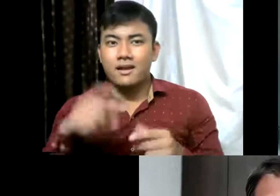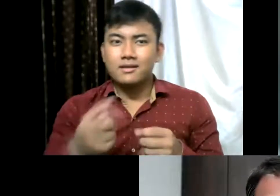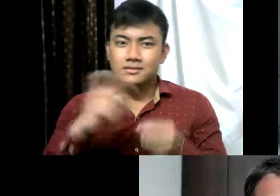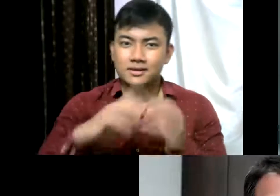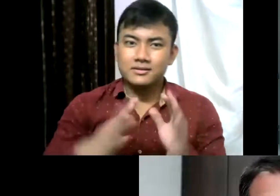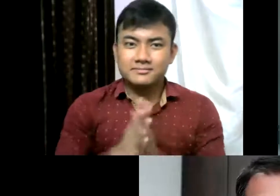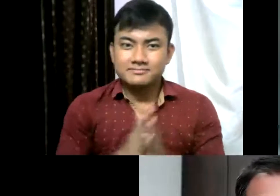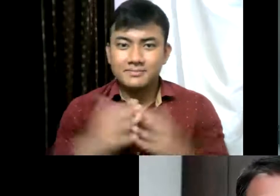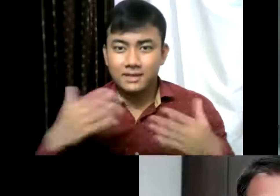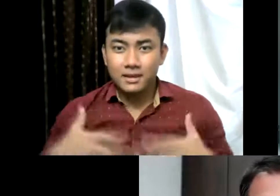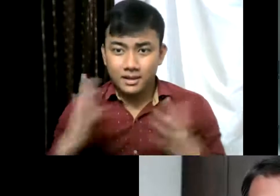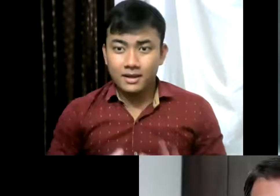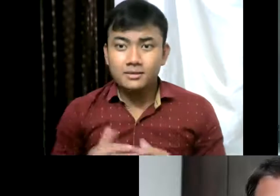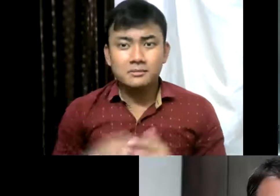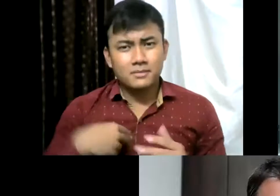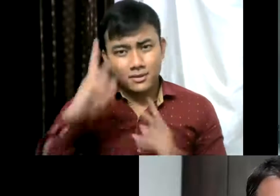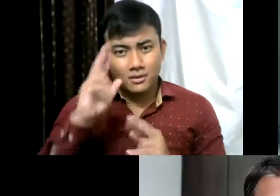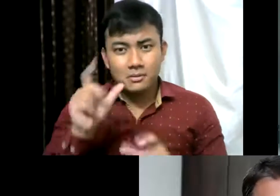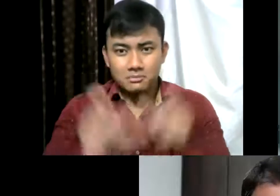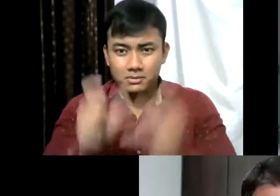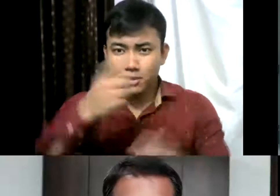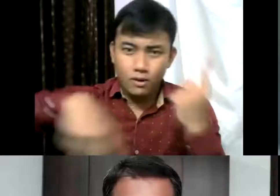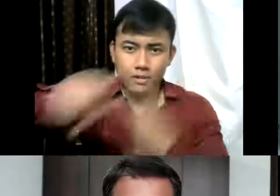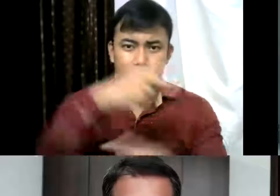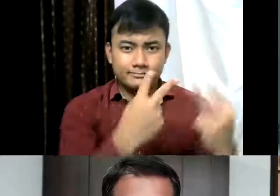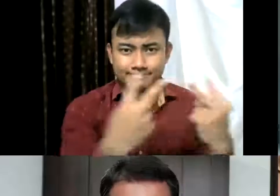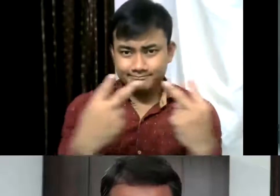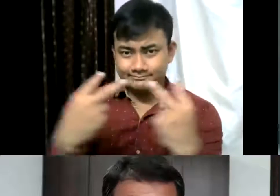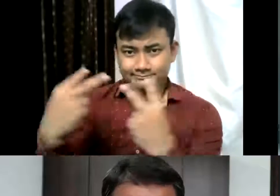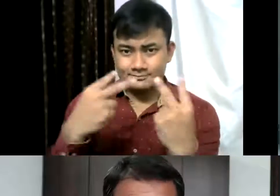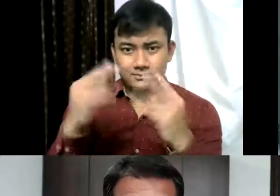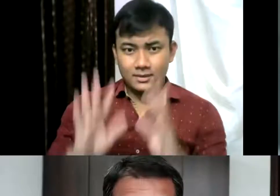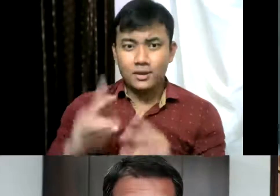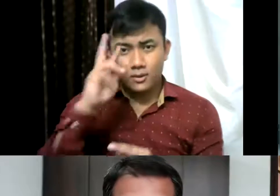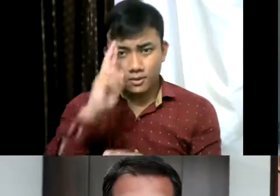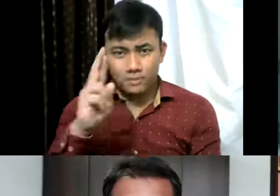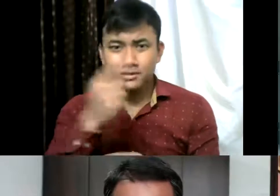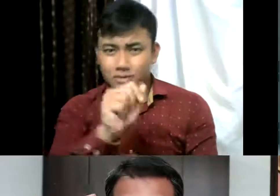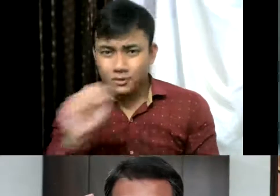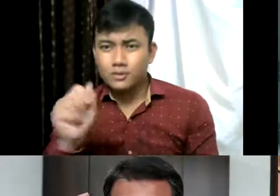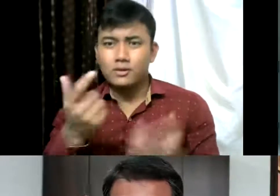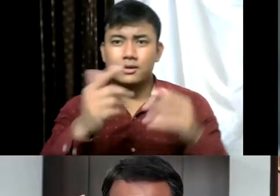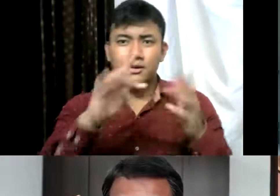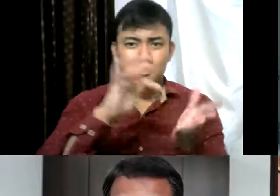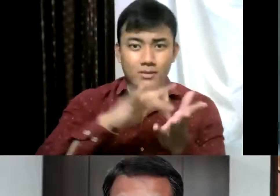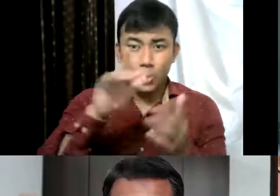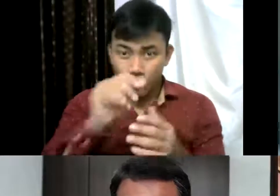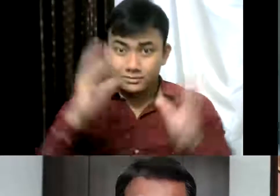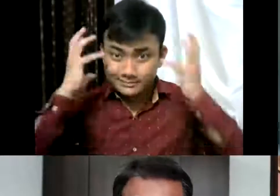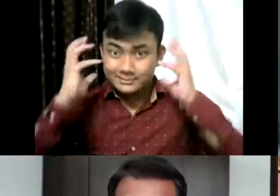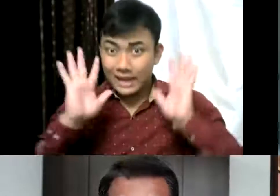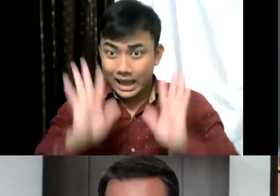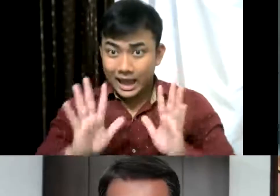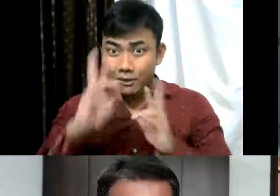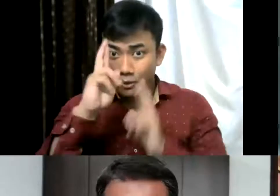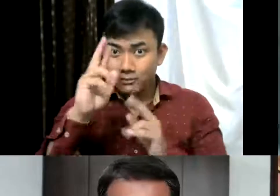it out there. I'm sure people who are watching this are doing this in an exclusive environment and hopefully have the headphones on so that, you